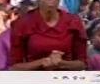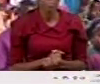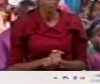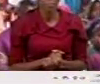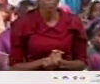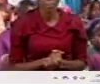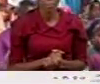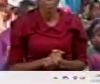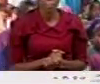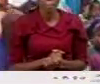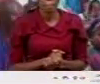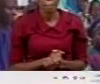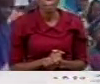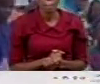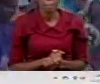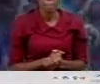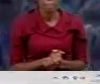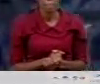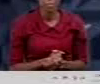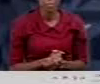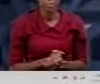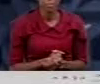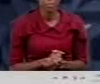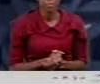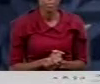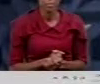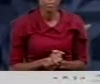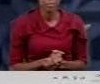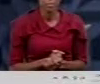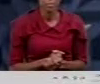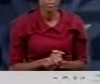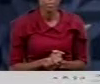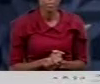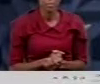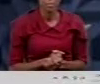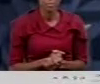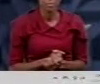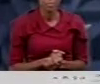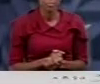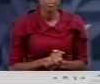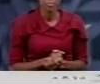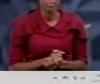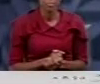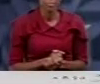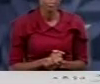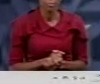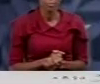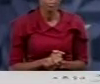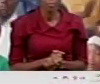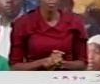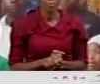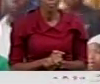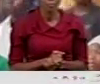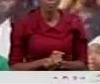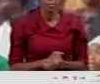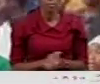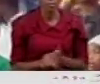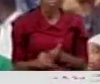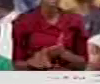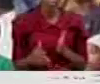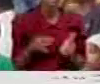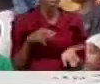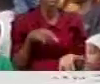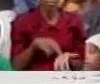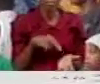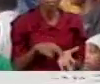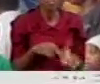Can we stand up and give these rising stars a standing ovation? Please stand up and give